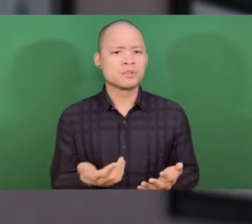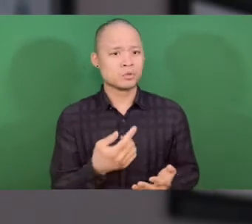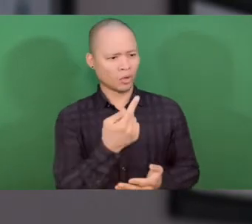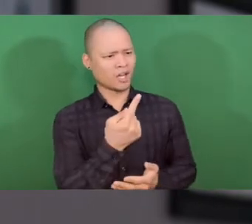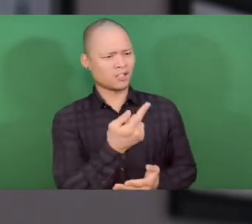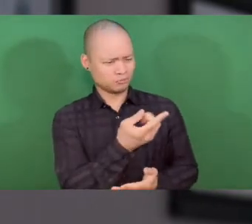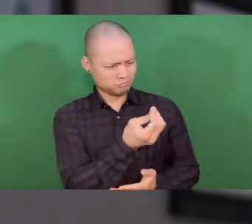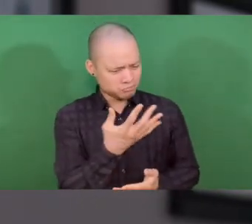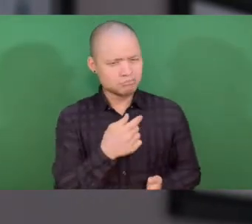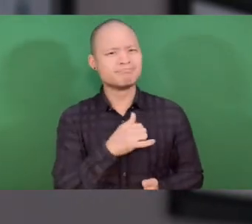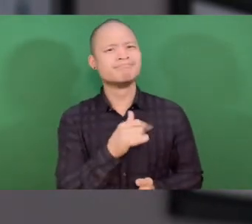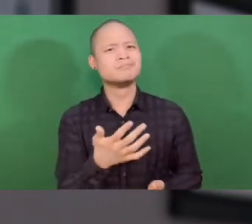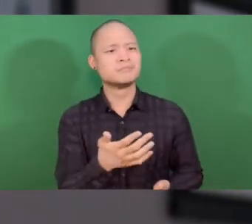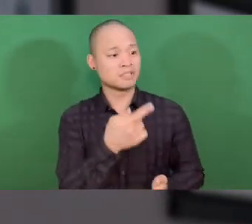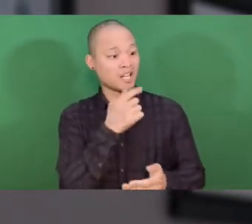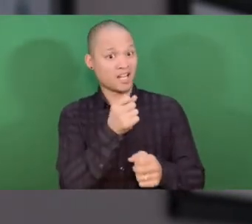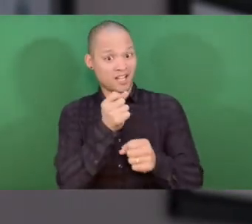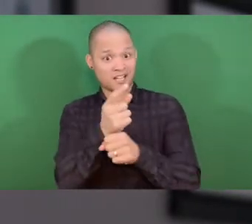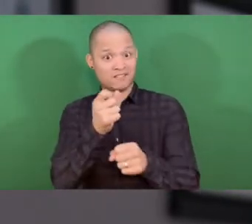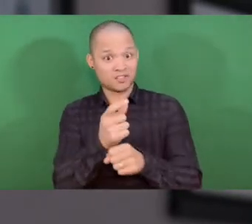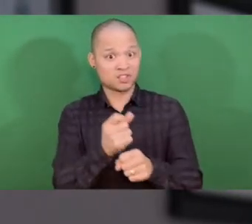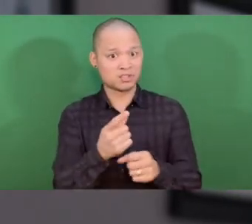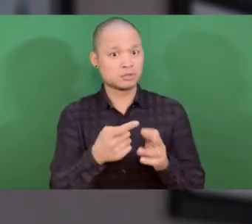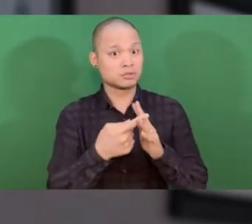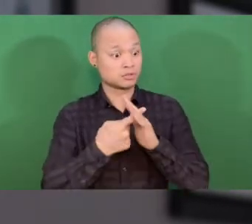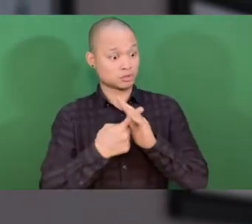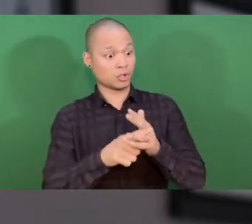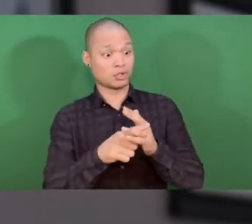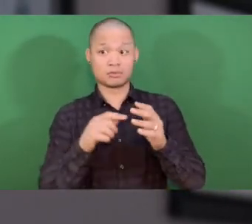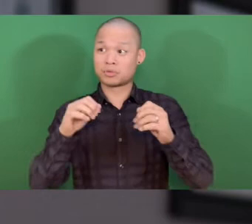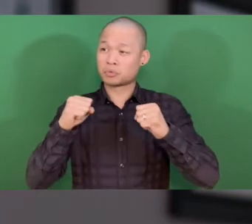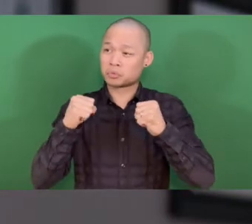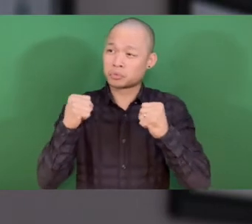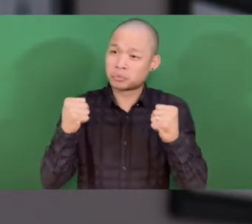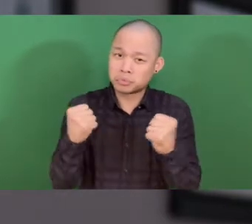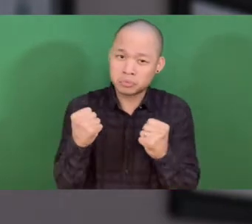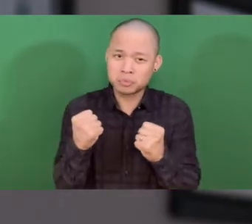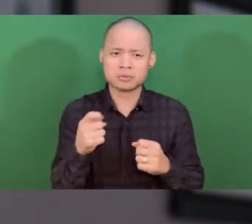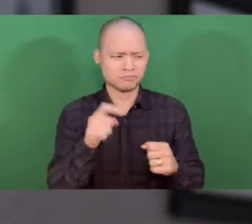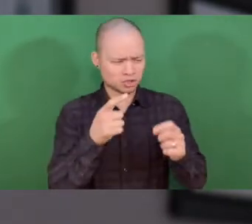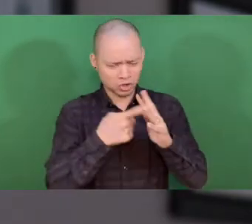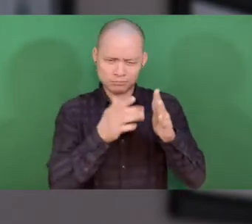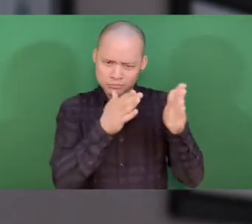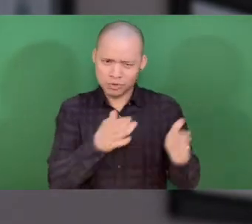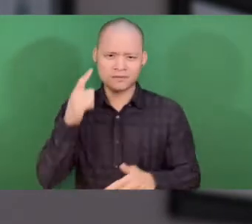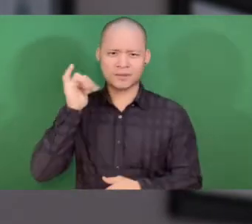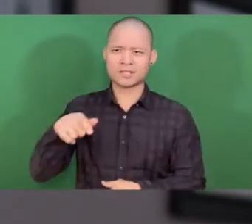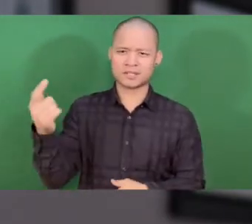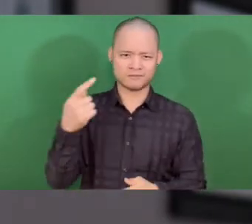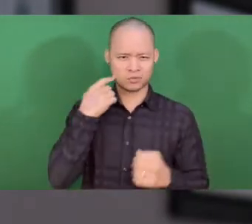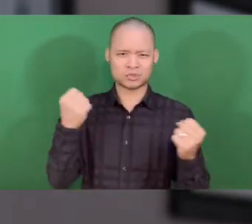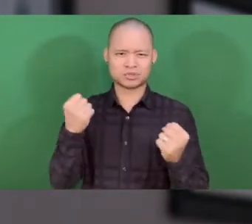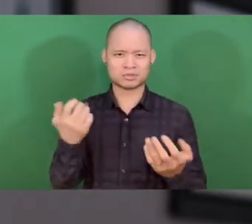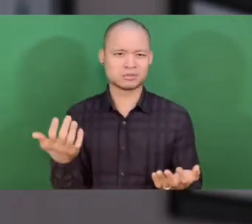me about one time was that you said every year when it starts to get cold, you start preparing yourself for winter when